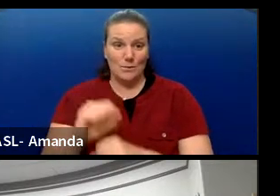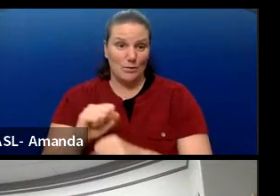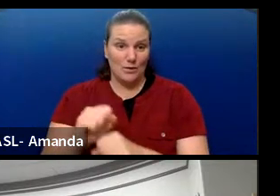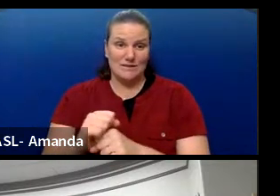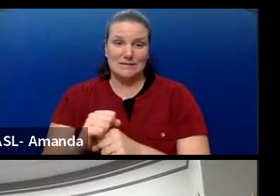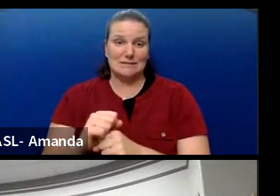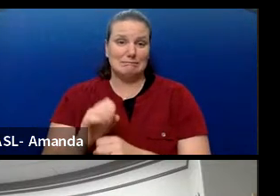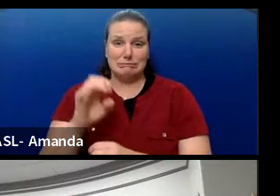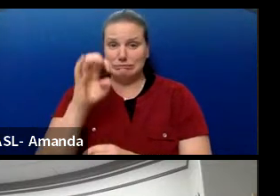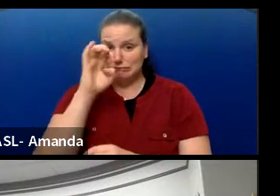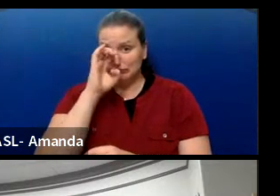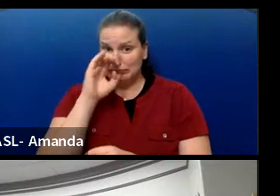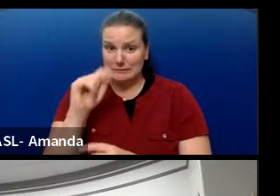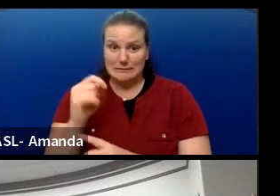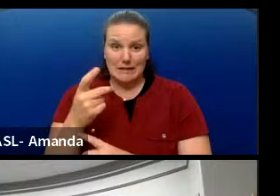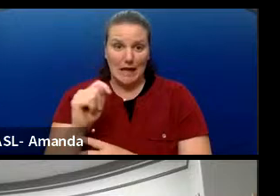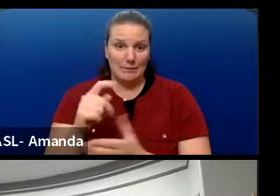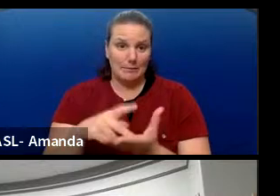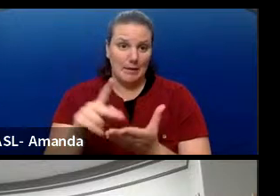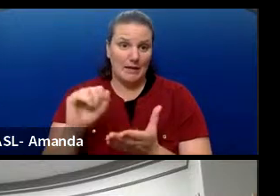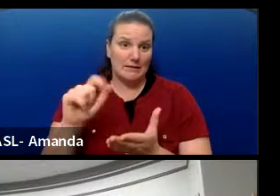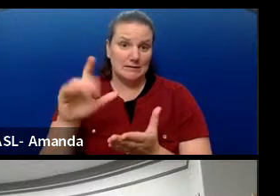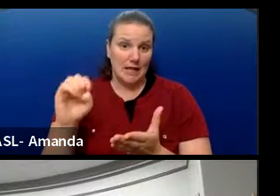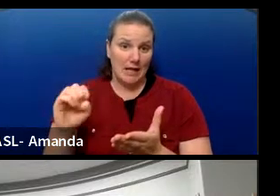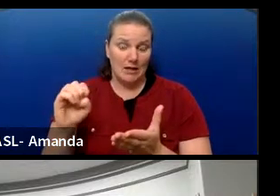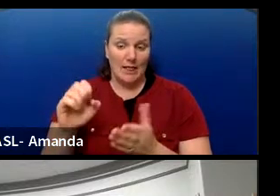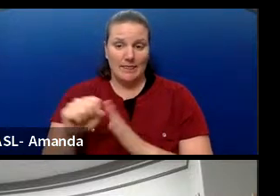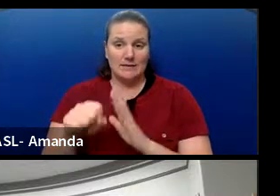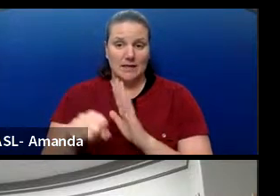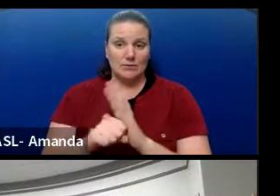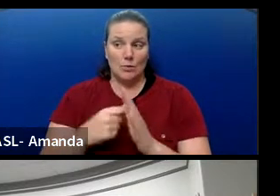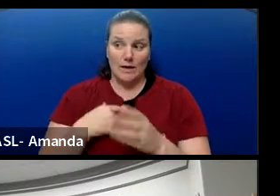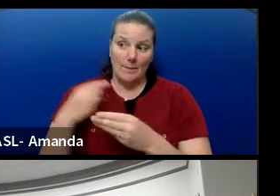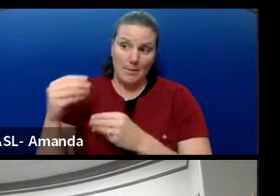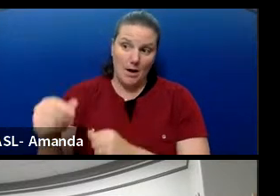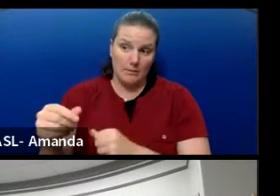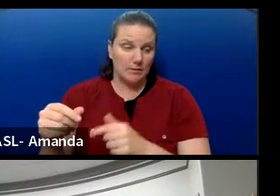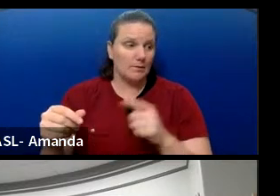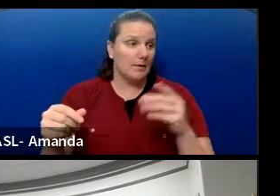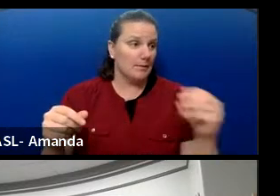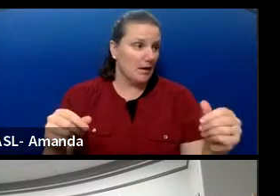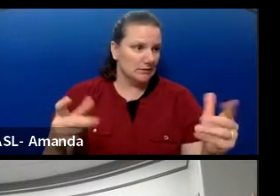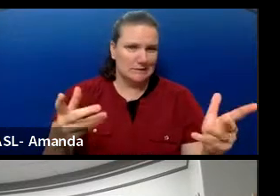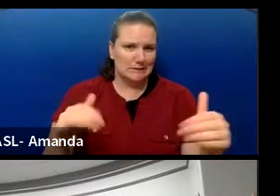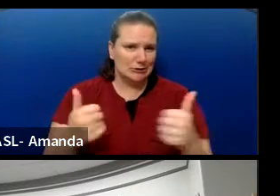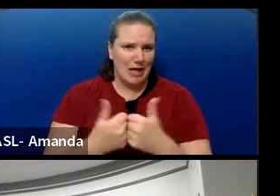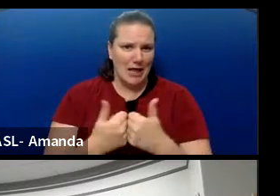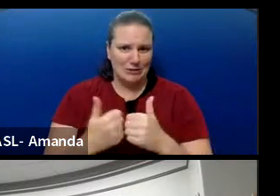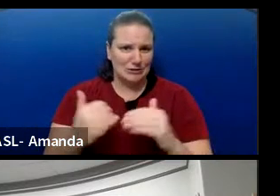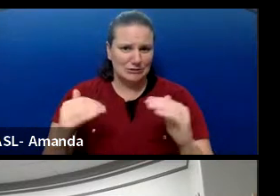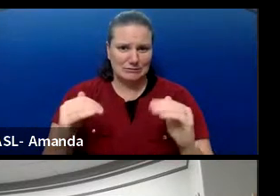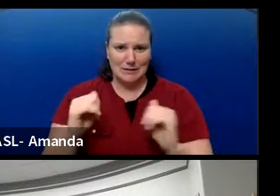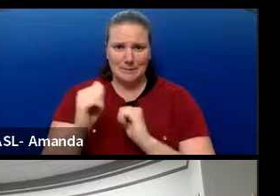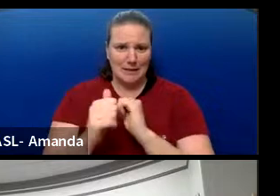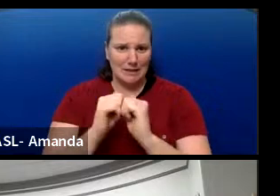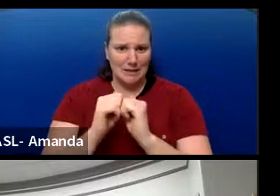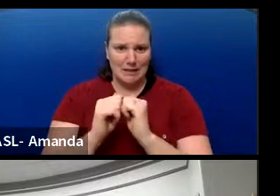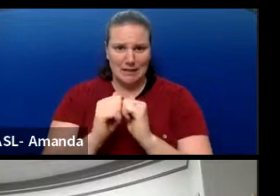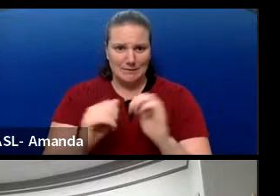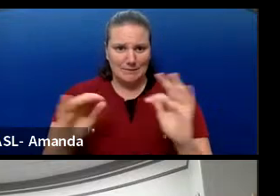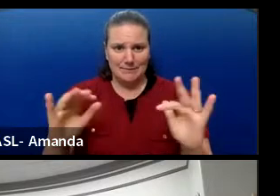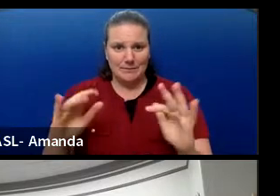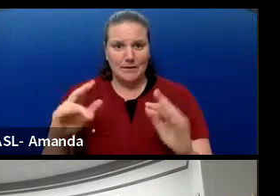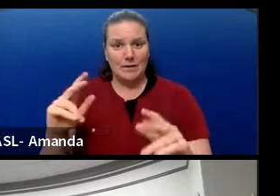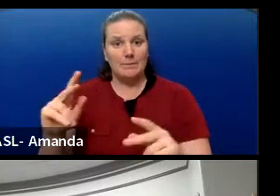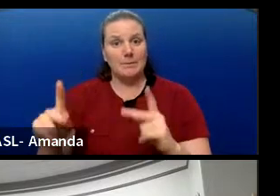the states for what we can compensate versus other folks can compensate is incredibly challenging. So it's certainly for people